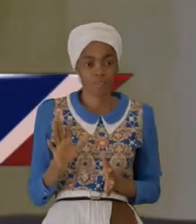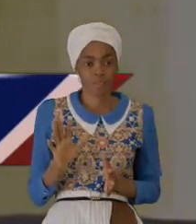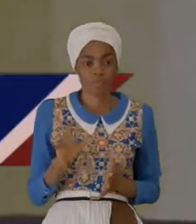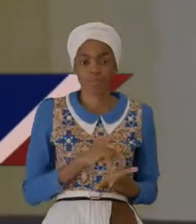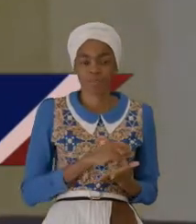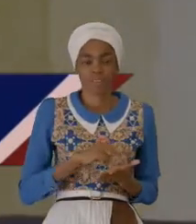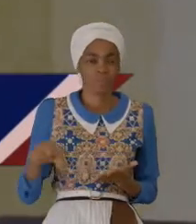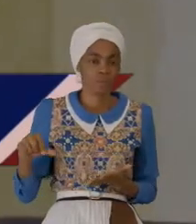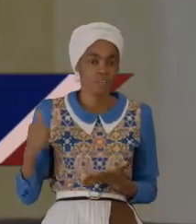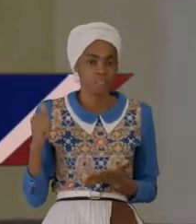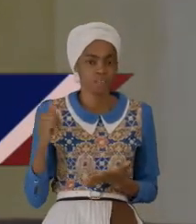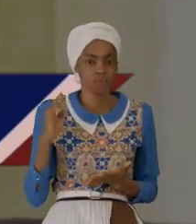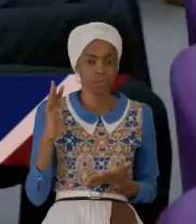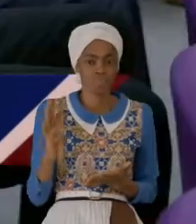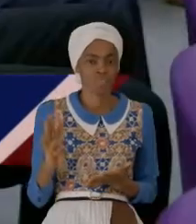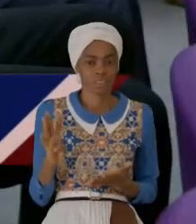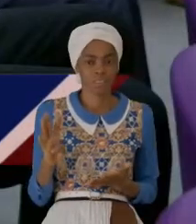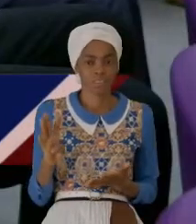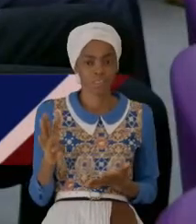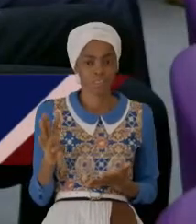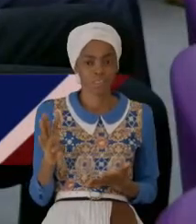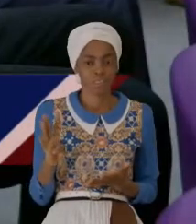verse 14.